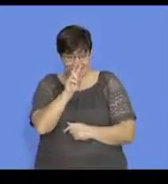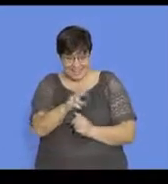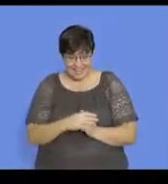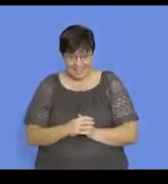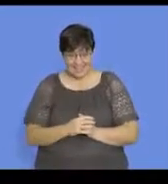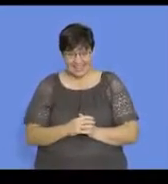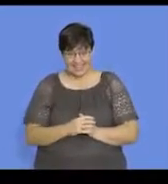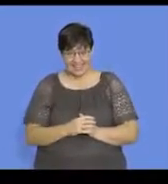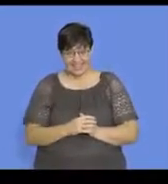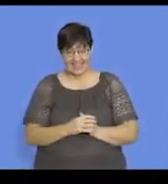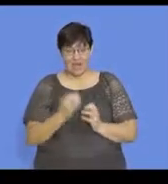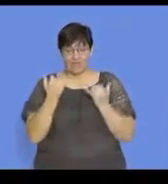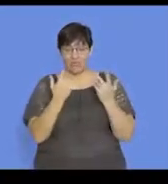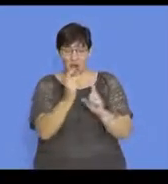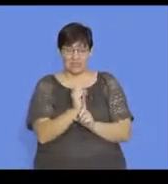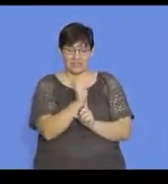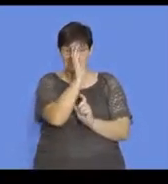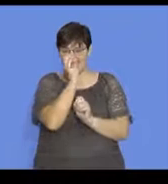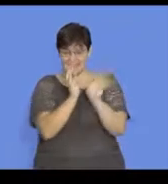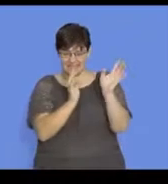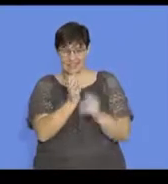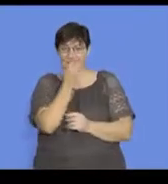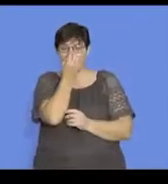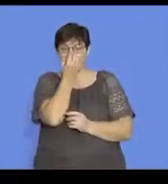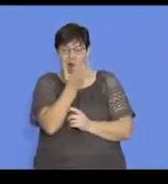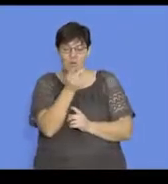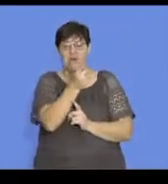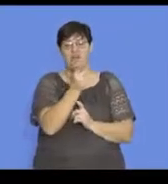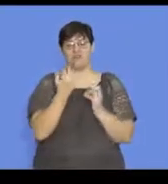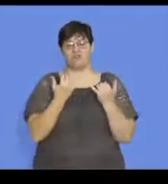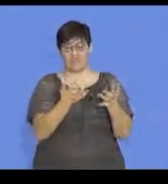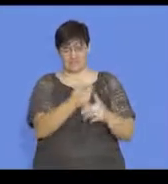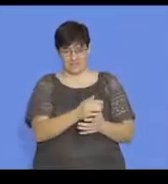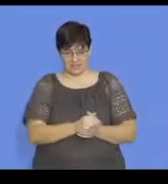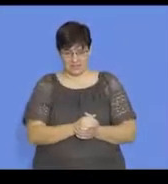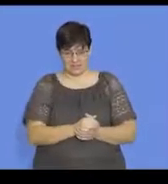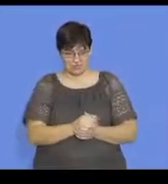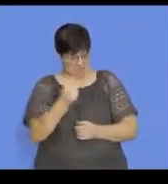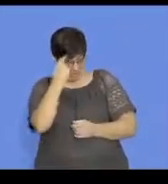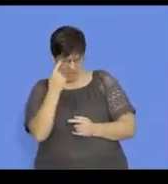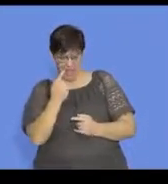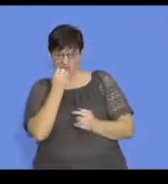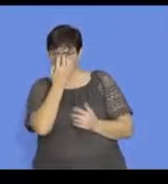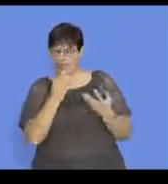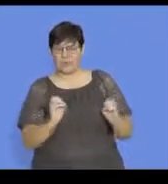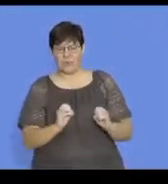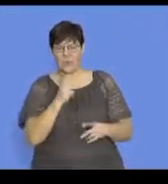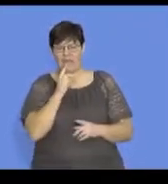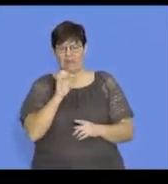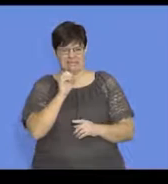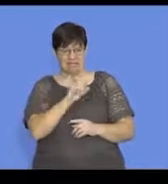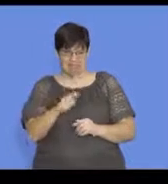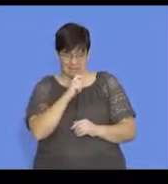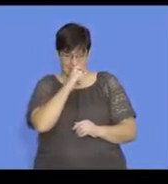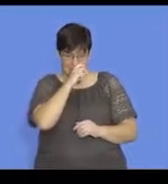the tops of grass at times. This is a flower on grass. Right, you would never think it's a flower because it's so dull. But you'll notice,